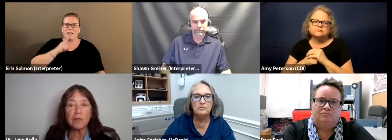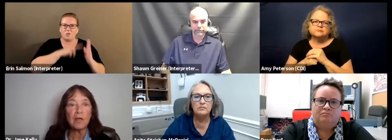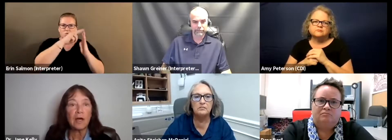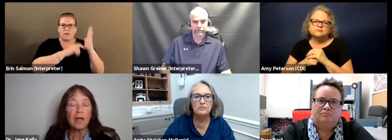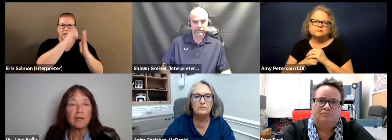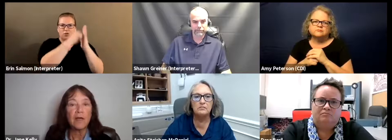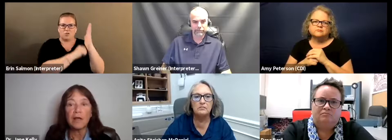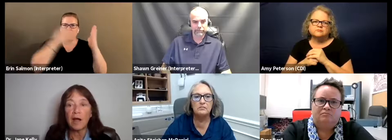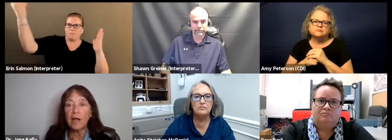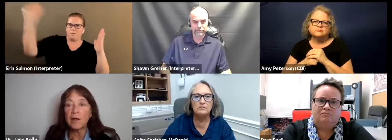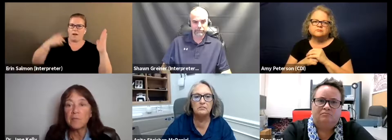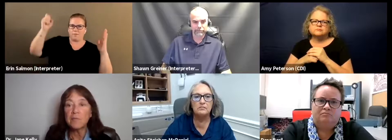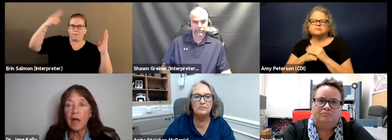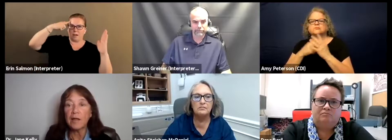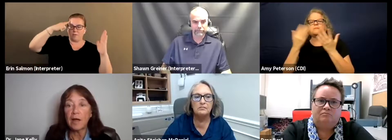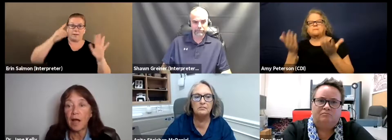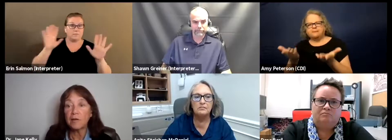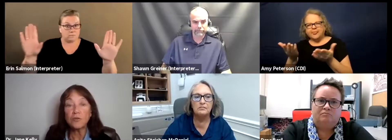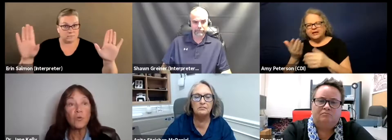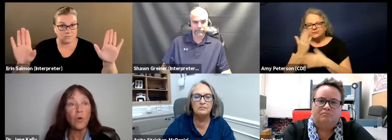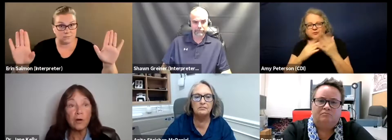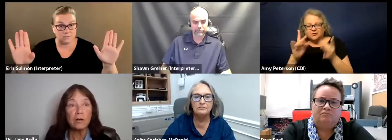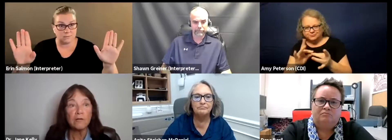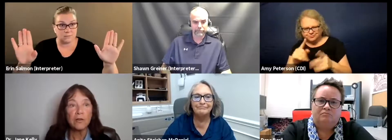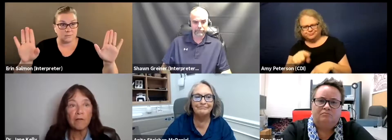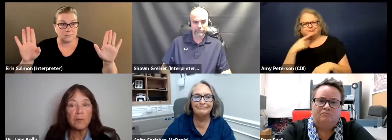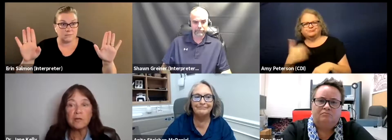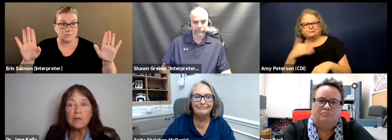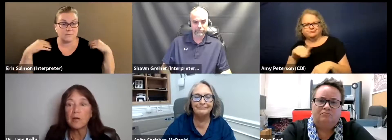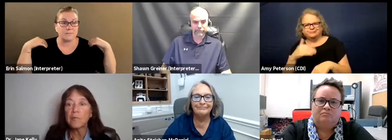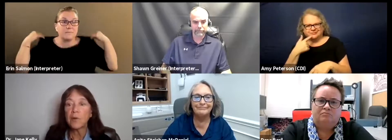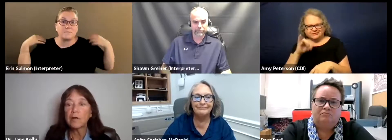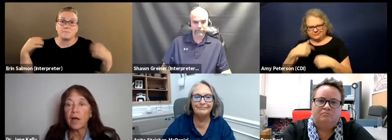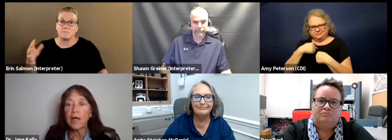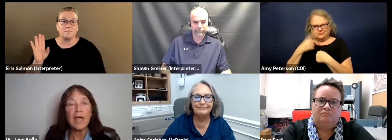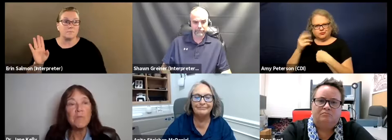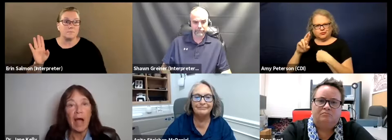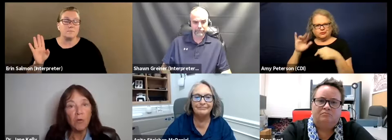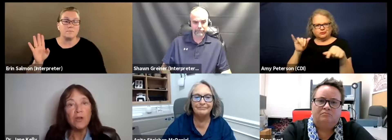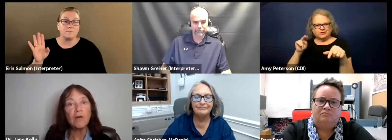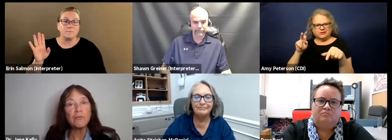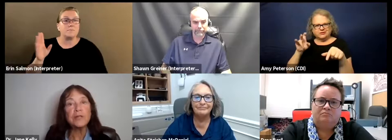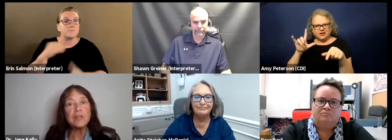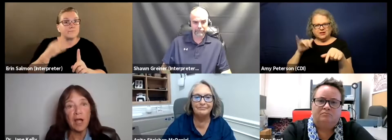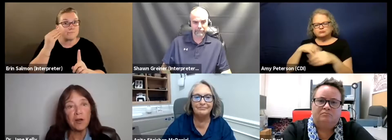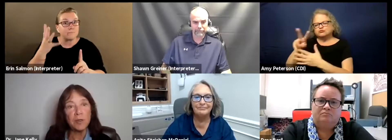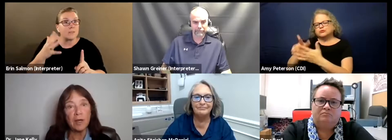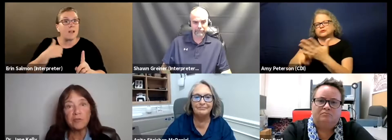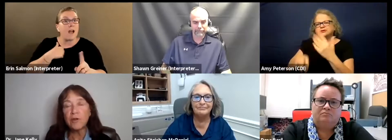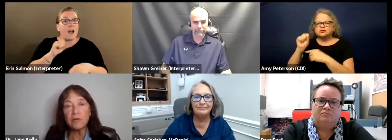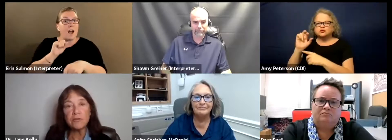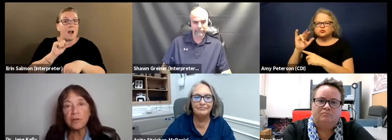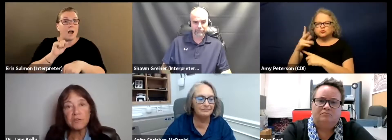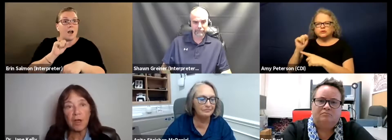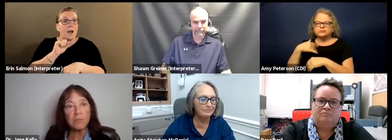myself, and that I do work for the government, but I came out of retirement.